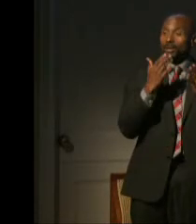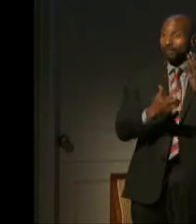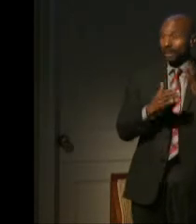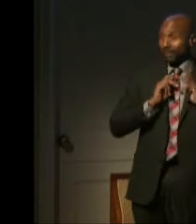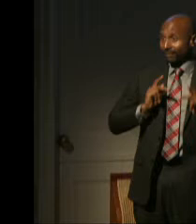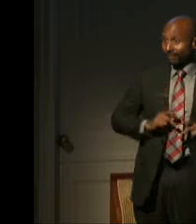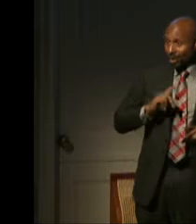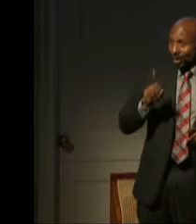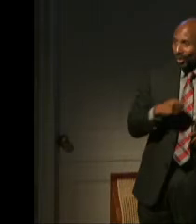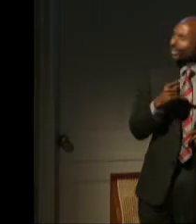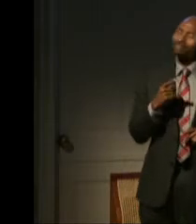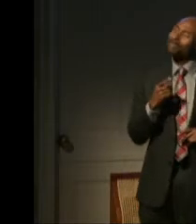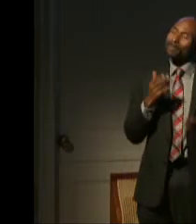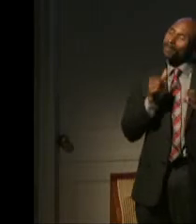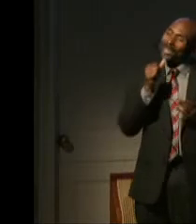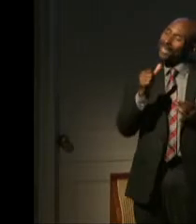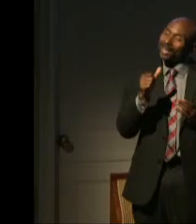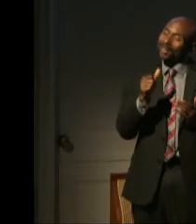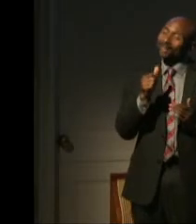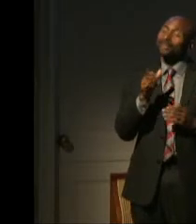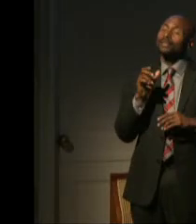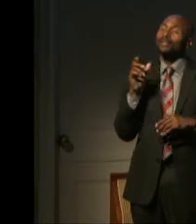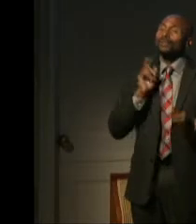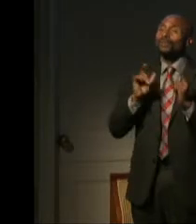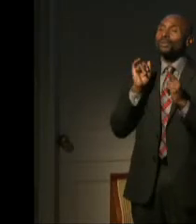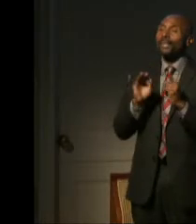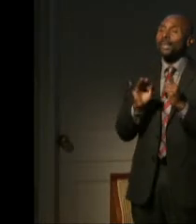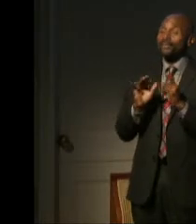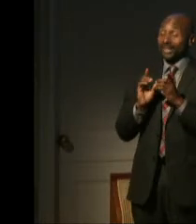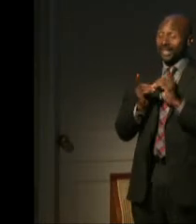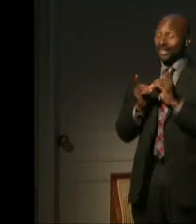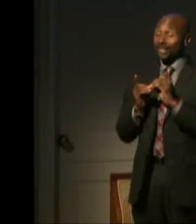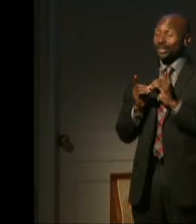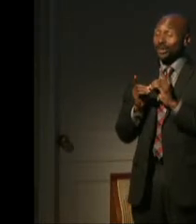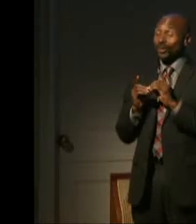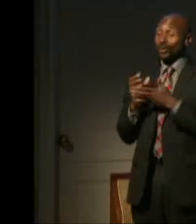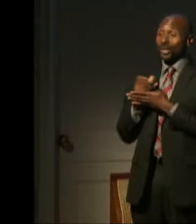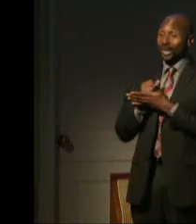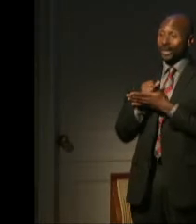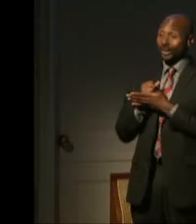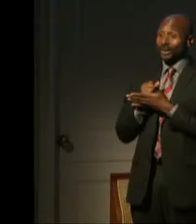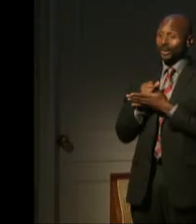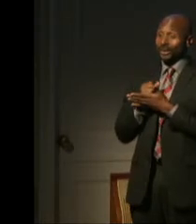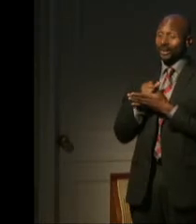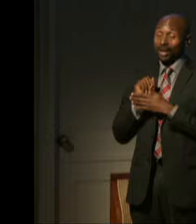physical model, but if these collections in digital form might actually